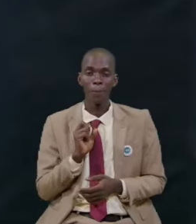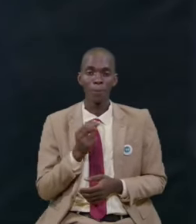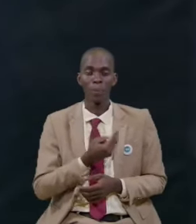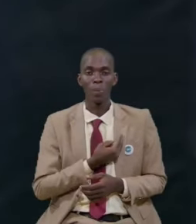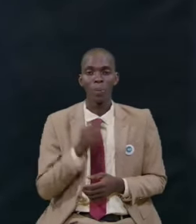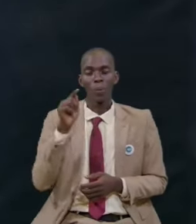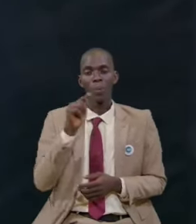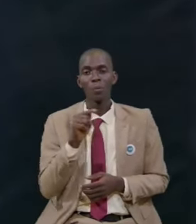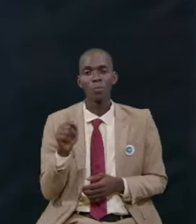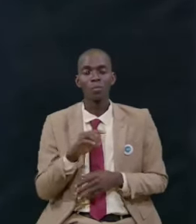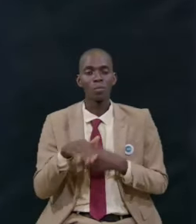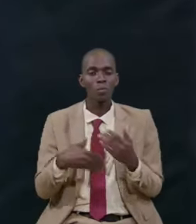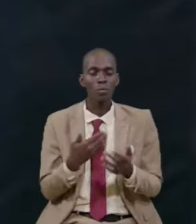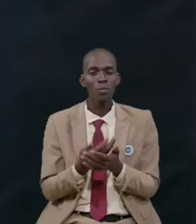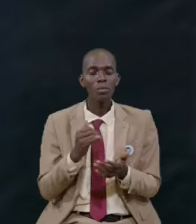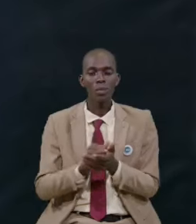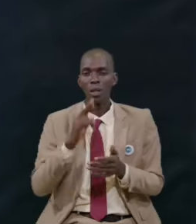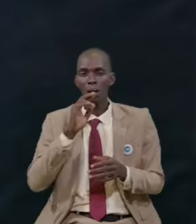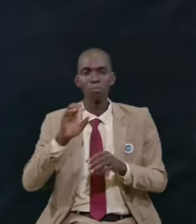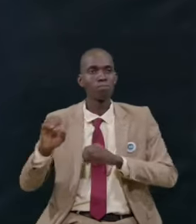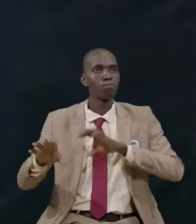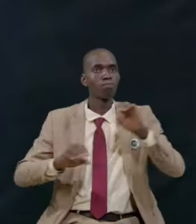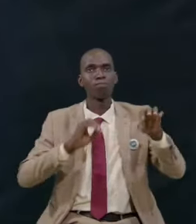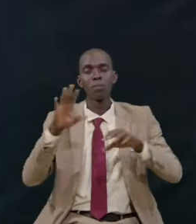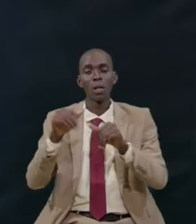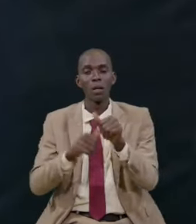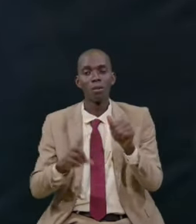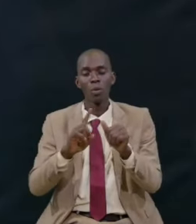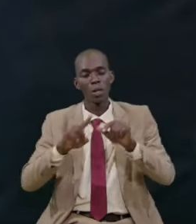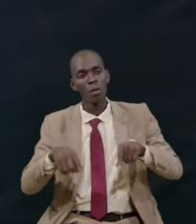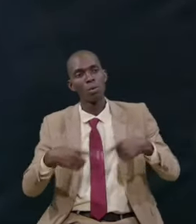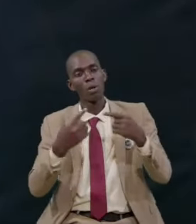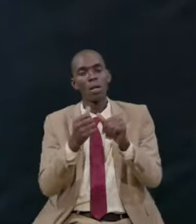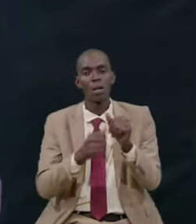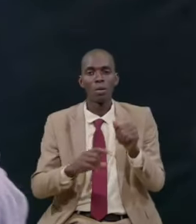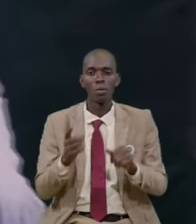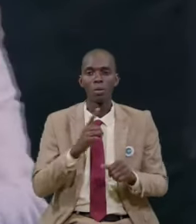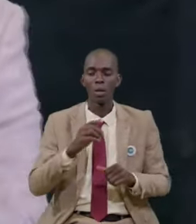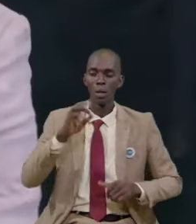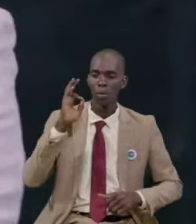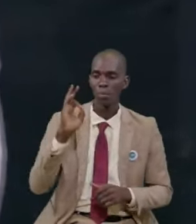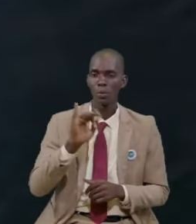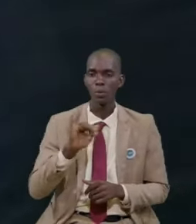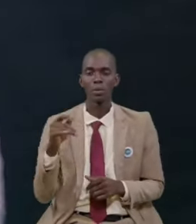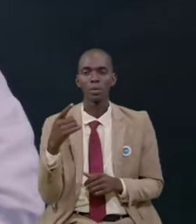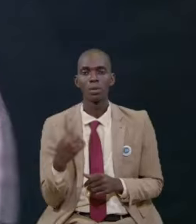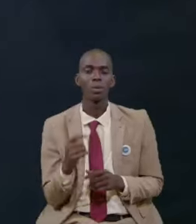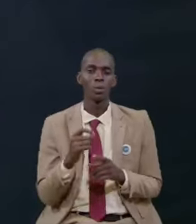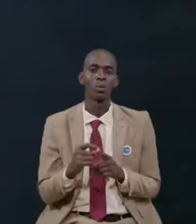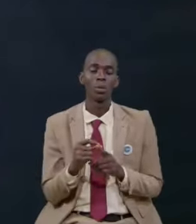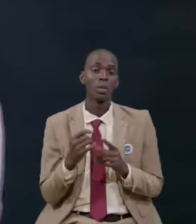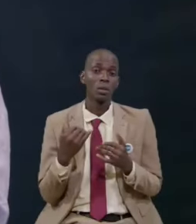abroad went everywhere preaching the word. Now these are the people, they